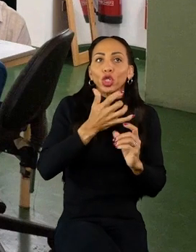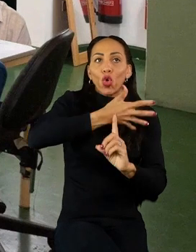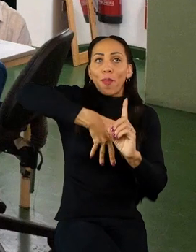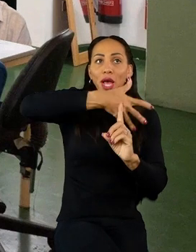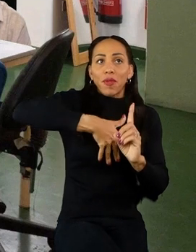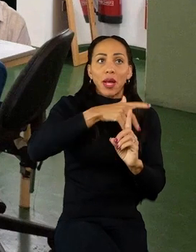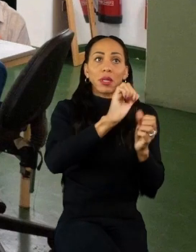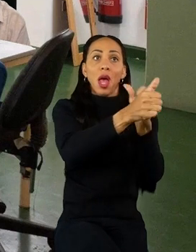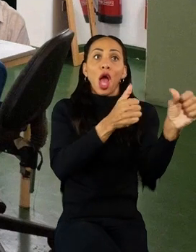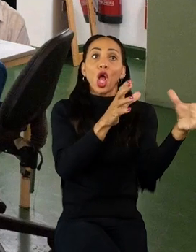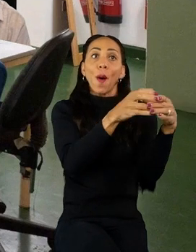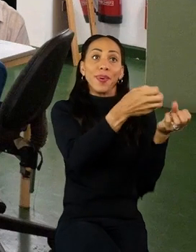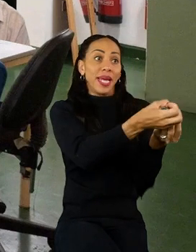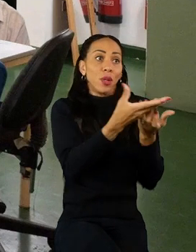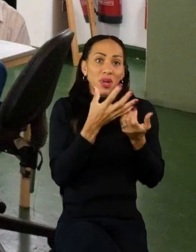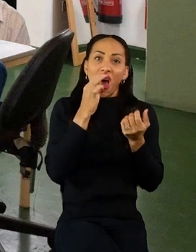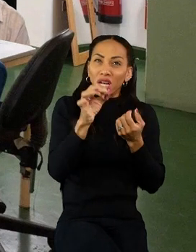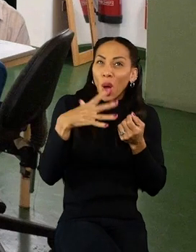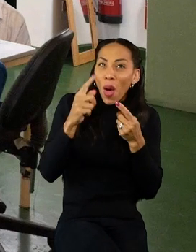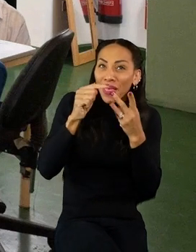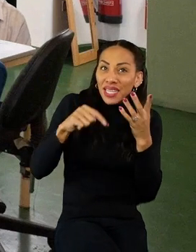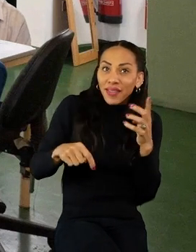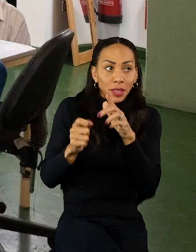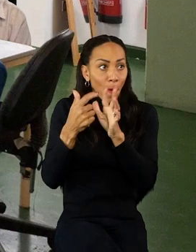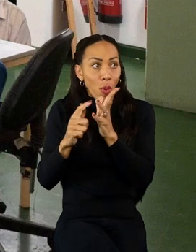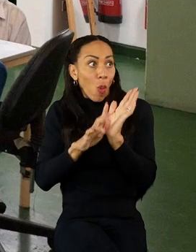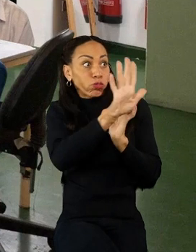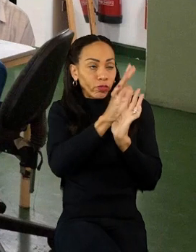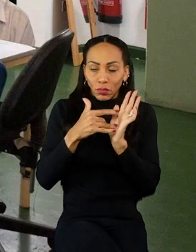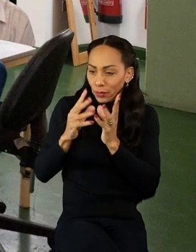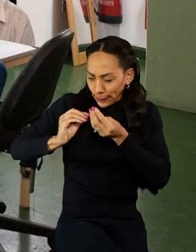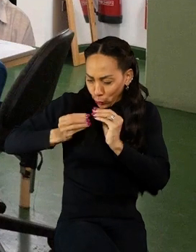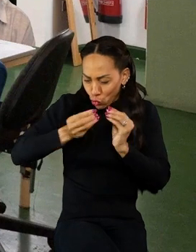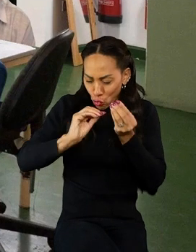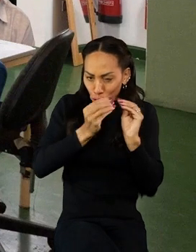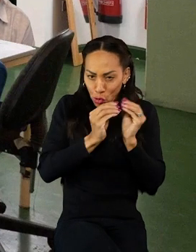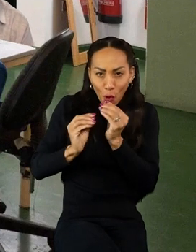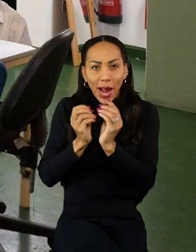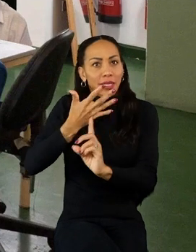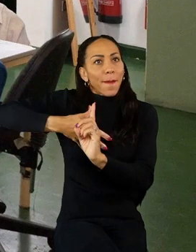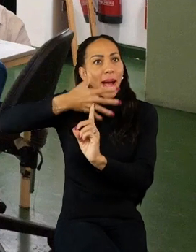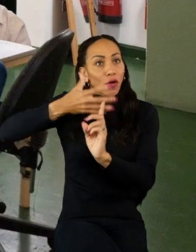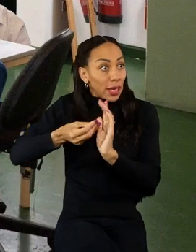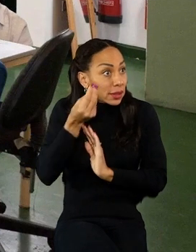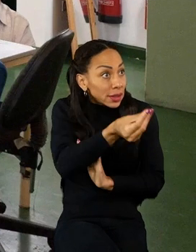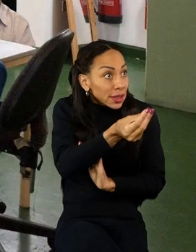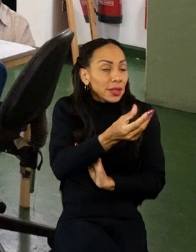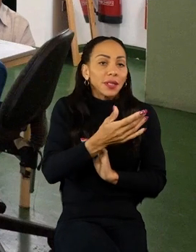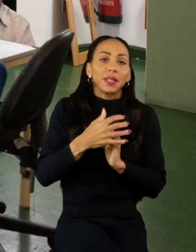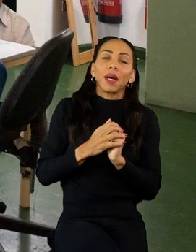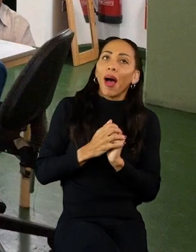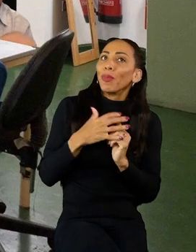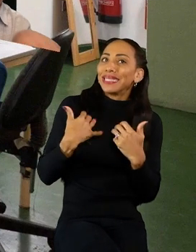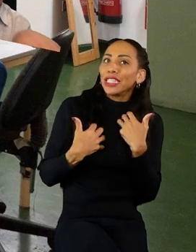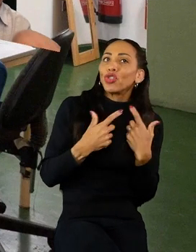companies would come up with a suggestion, and then largely Paul would create those backgrounds. But it